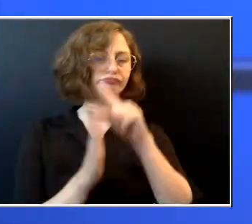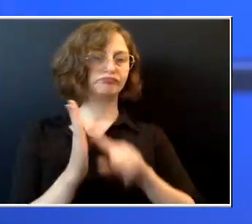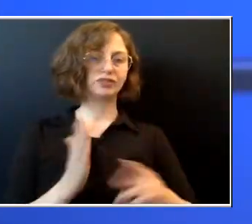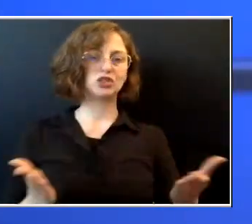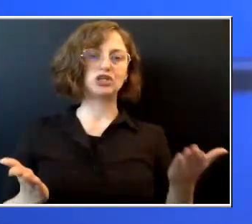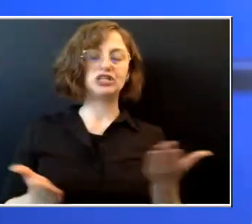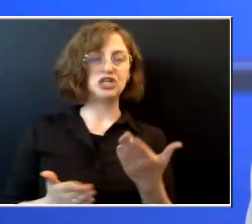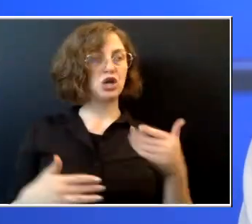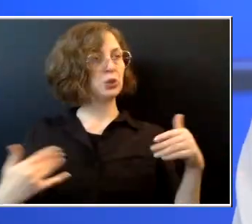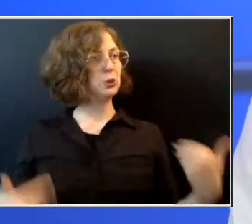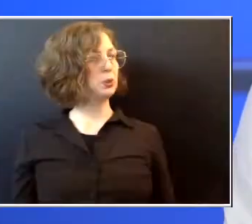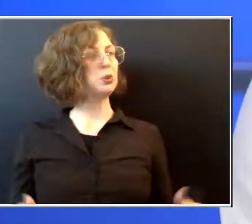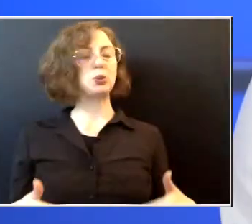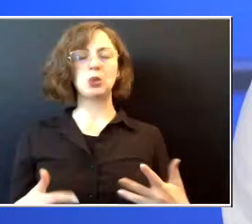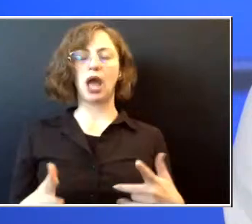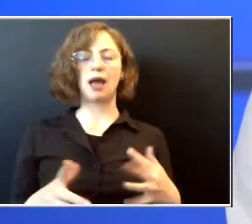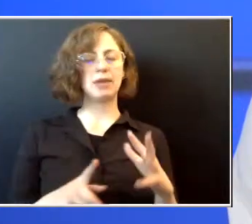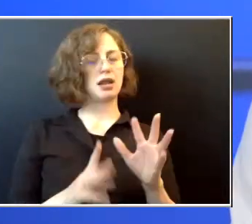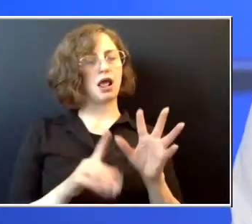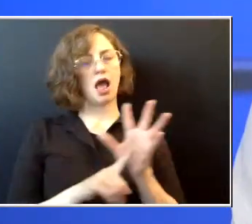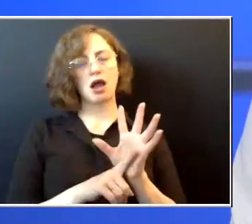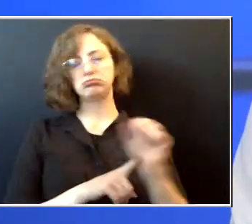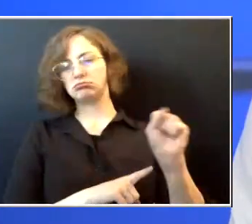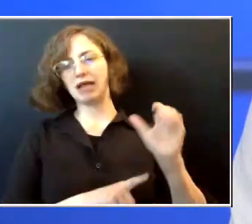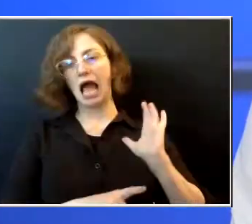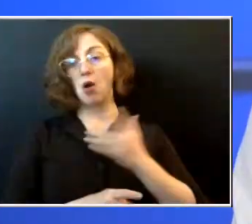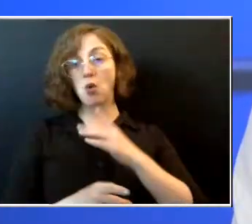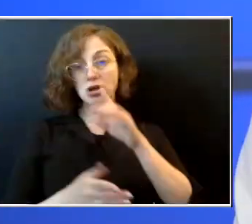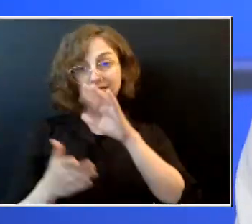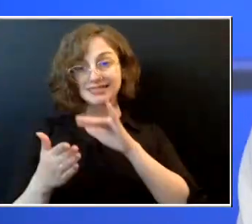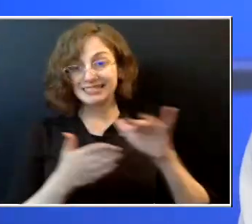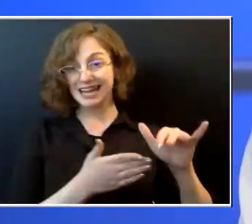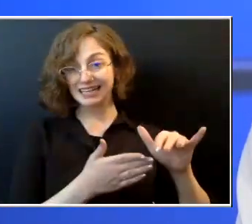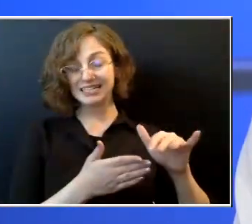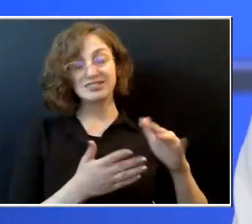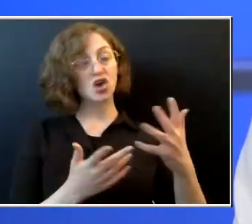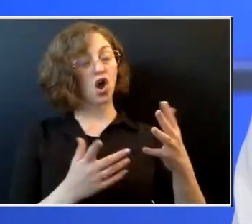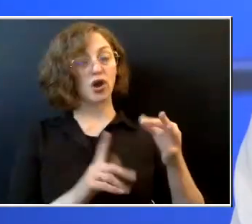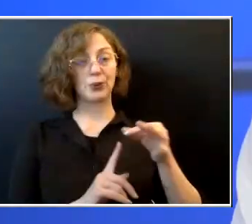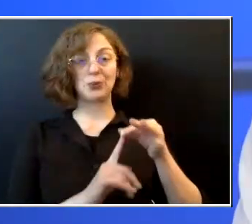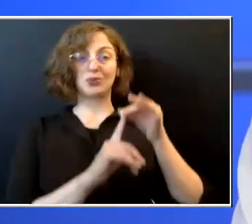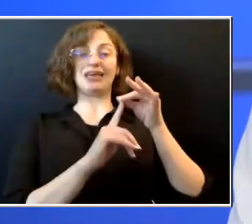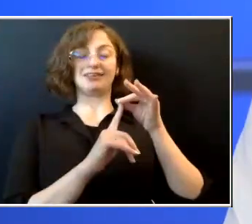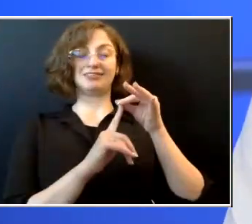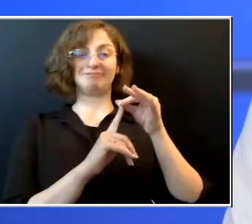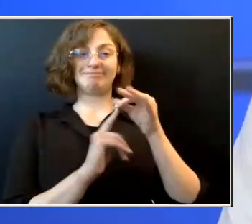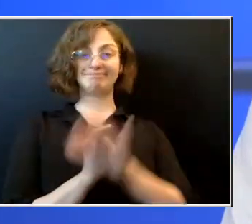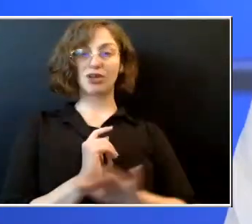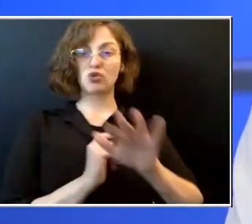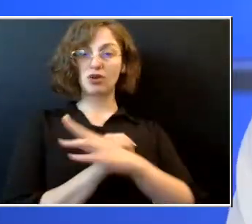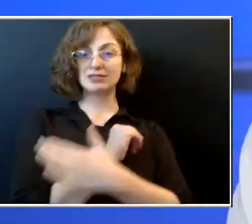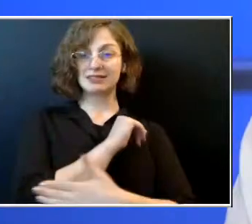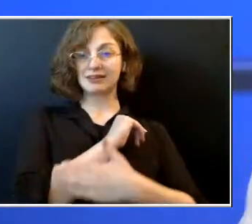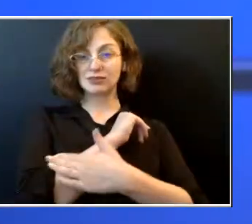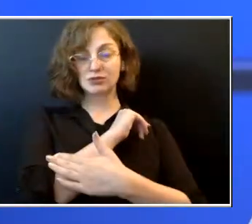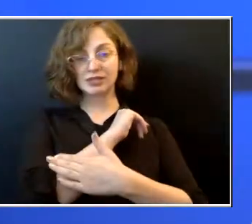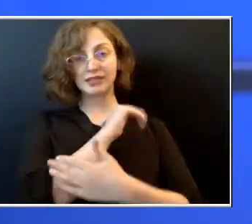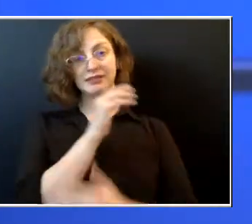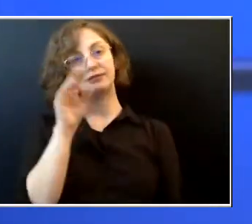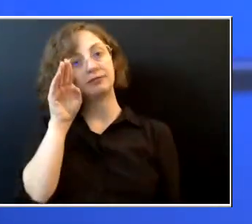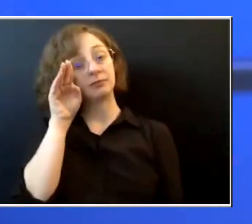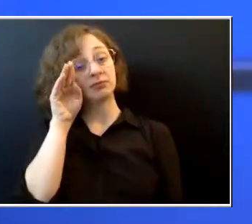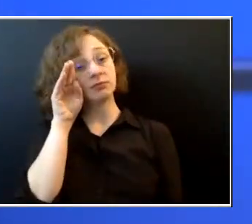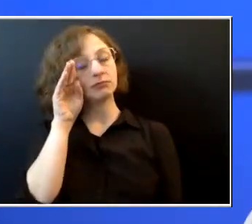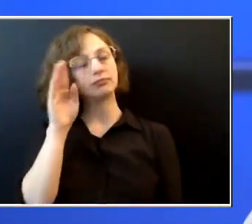disease are really unique across the country. So it's great time. And it does have such great, what's it going to be? I